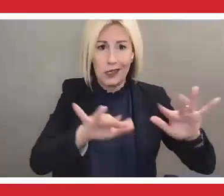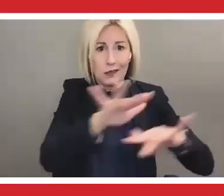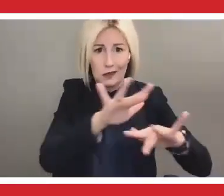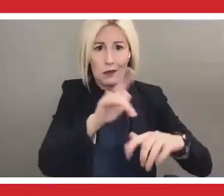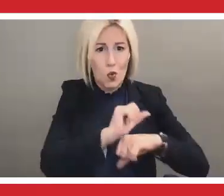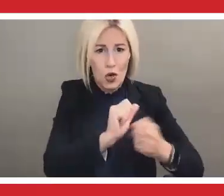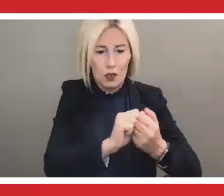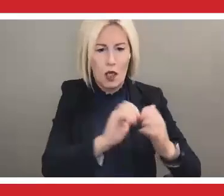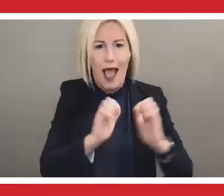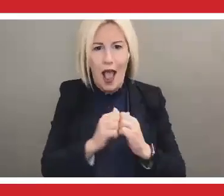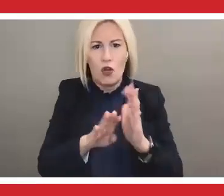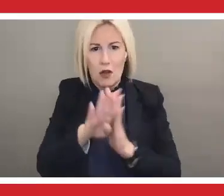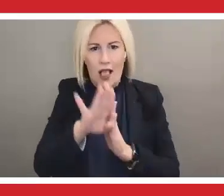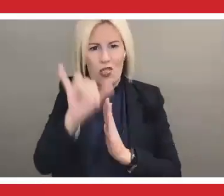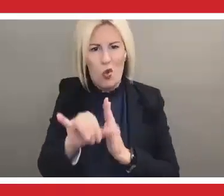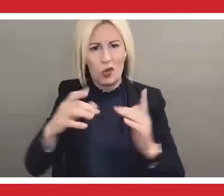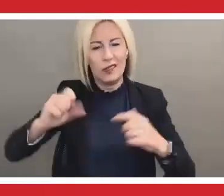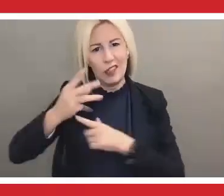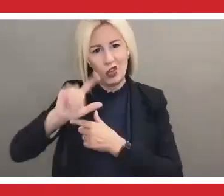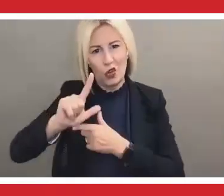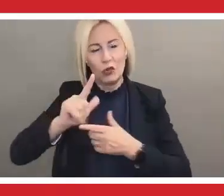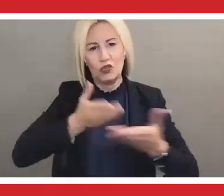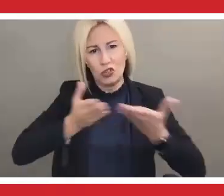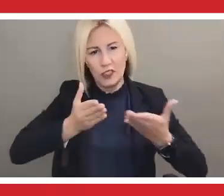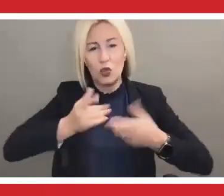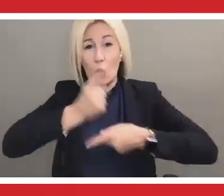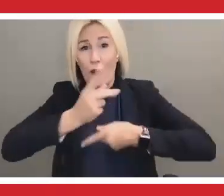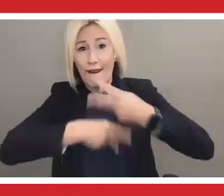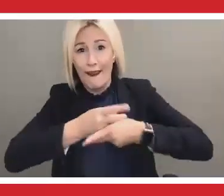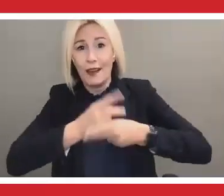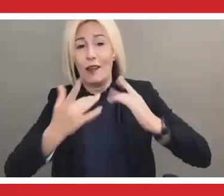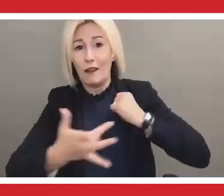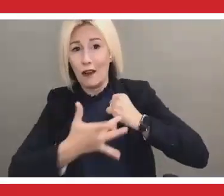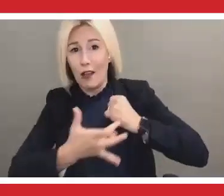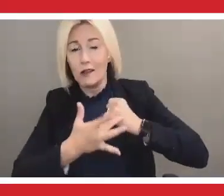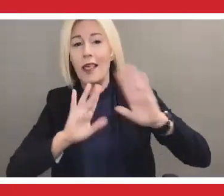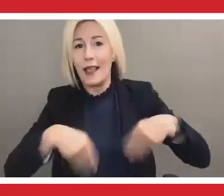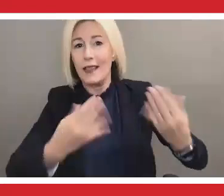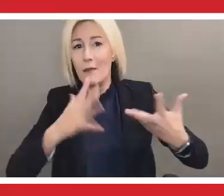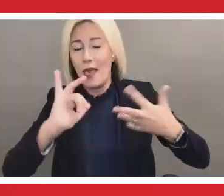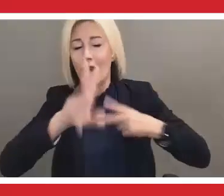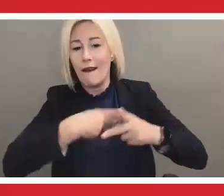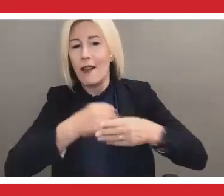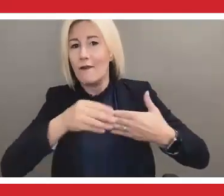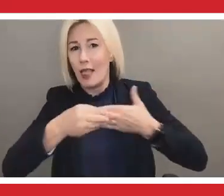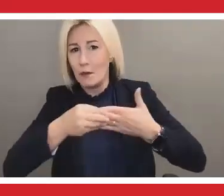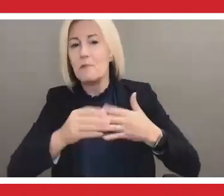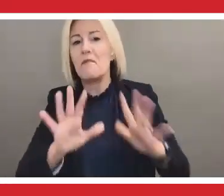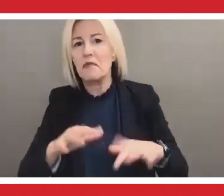digital services on the right sorts of technology that gives them that kind of flexibility. And I think we boiled it down